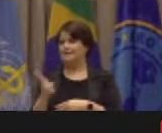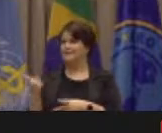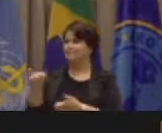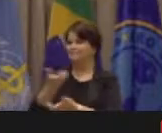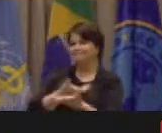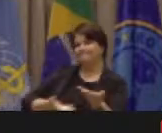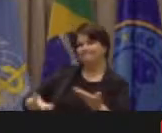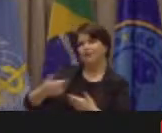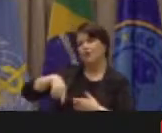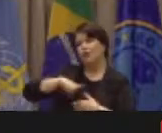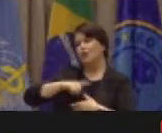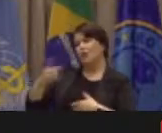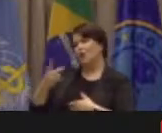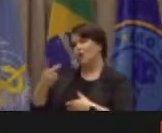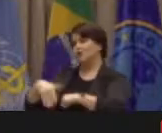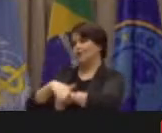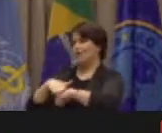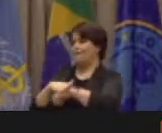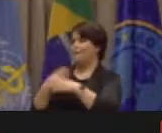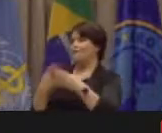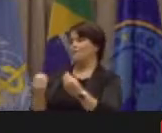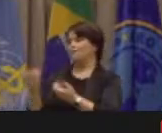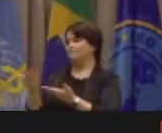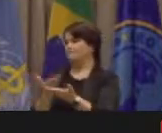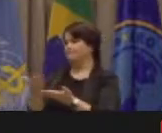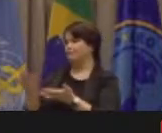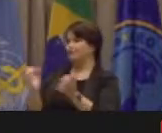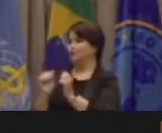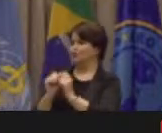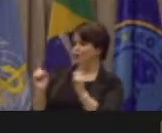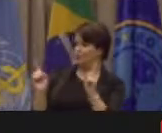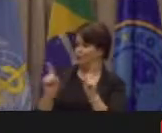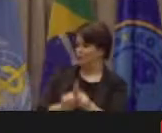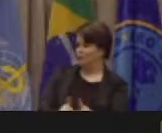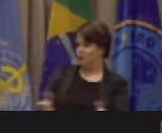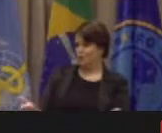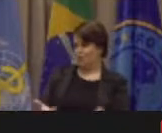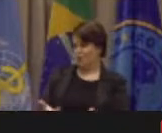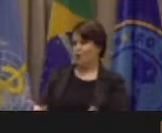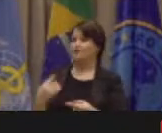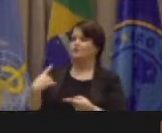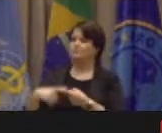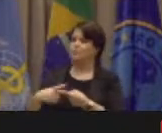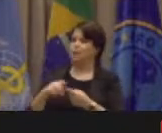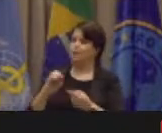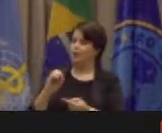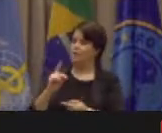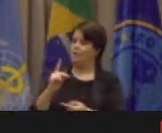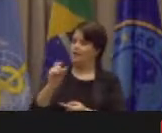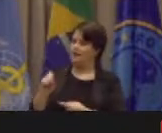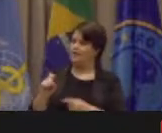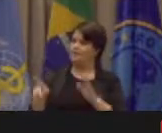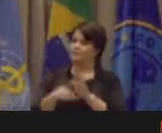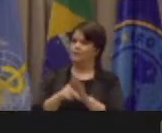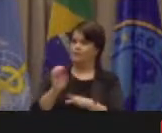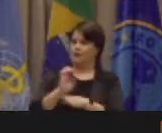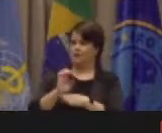We talked so much, right, Gabriela, so that you could be here with us today from